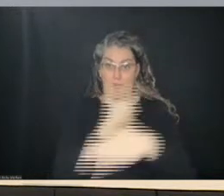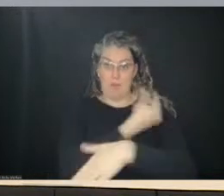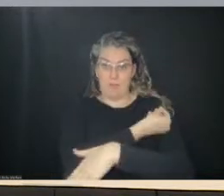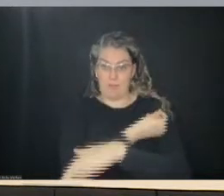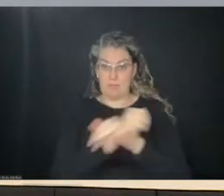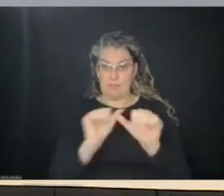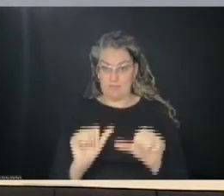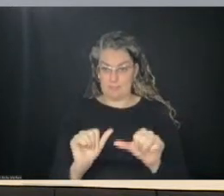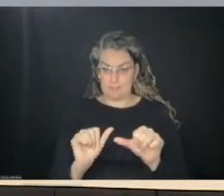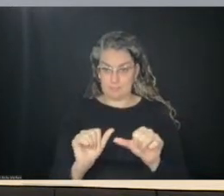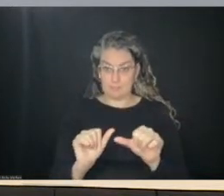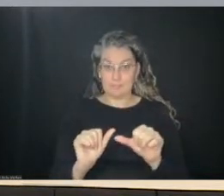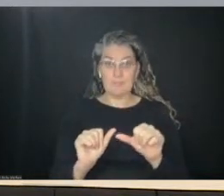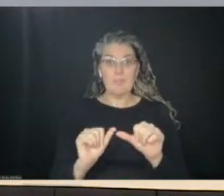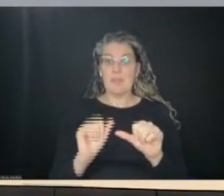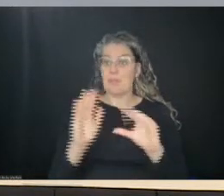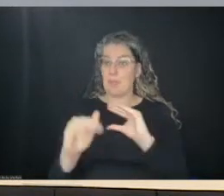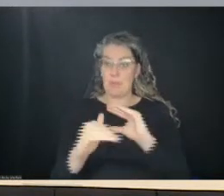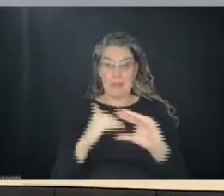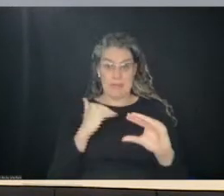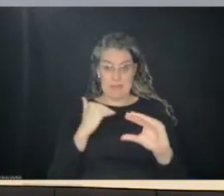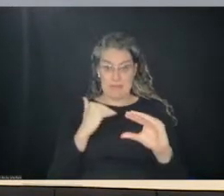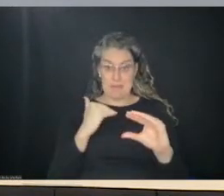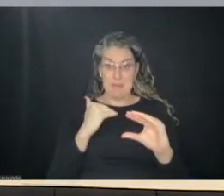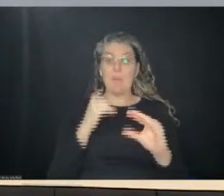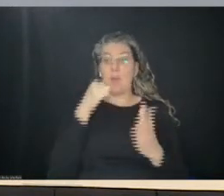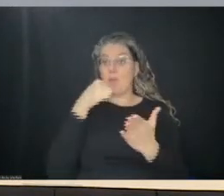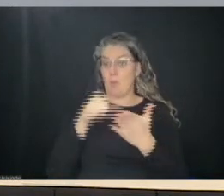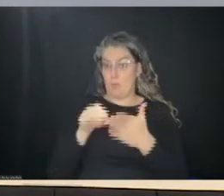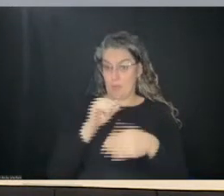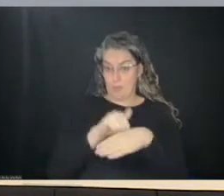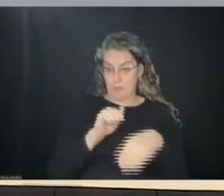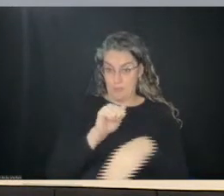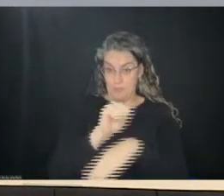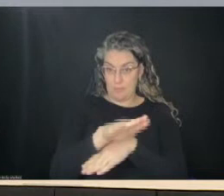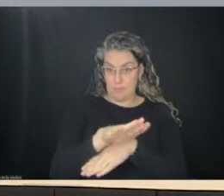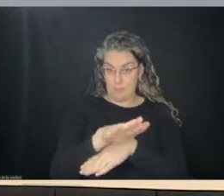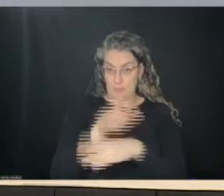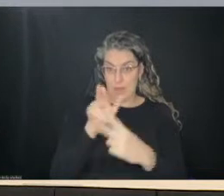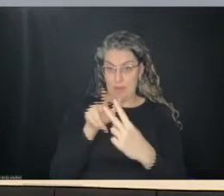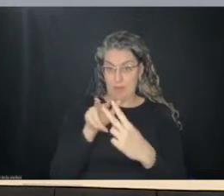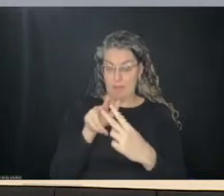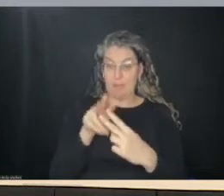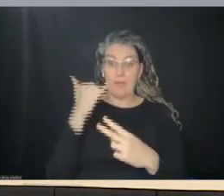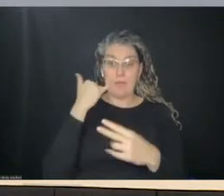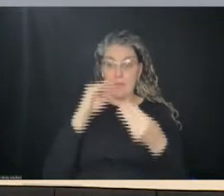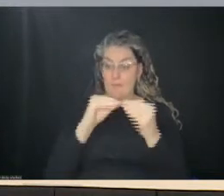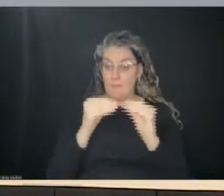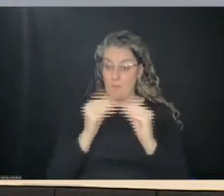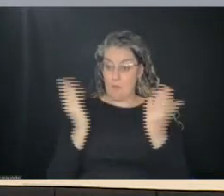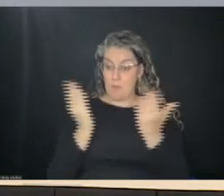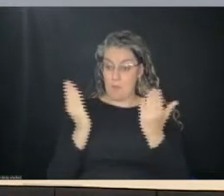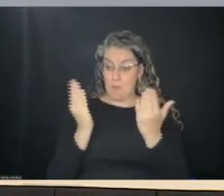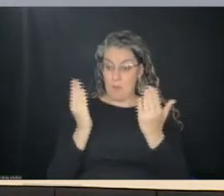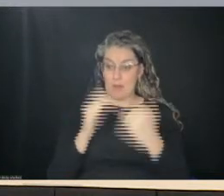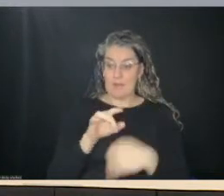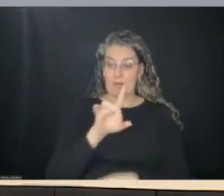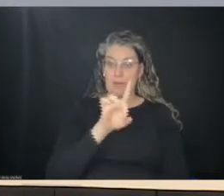record electronically or to receive a paper copy by mail. The number for the vaccine booking line is